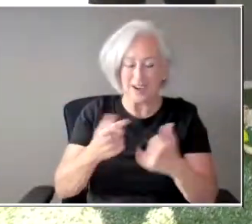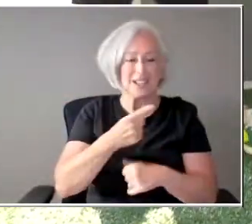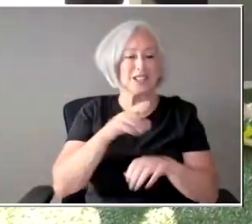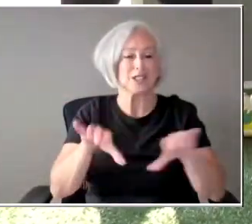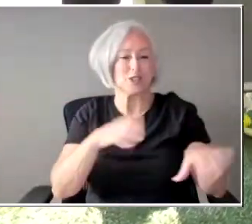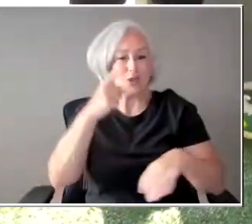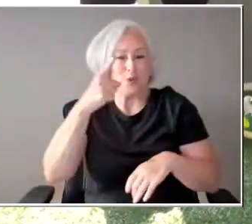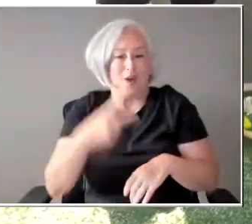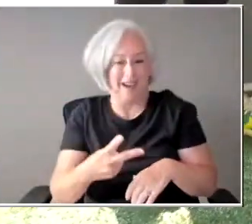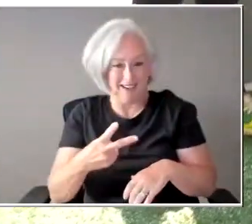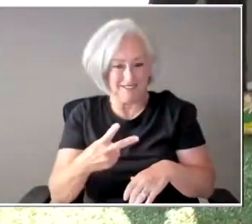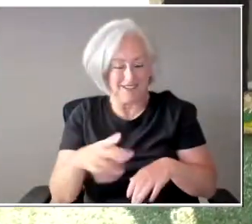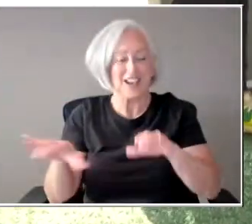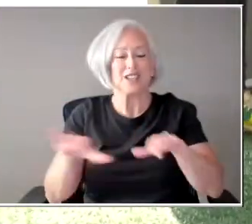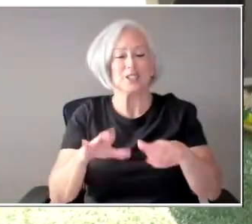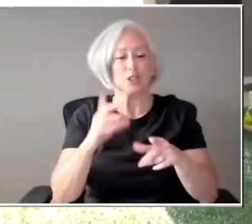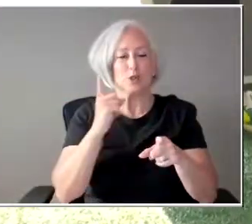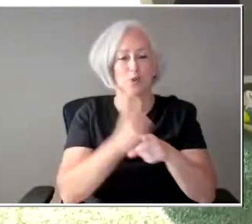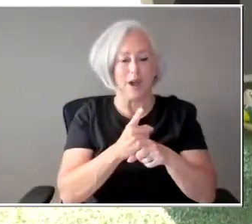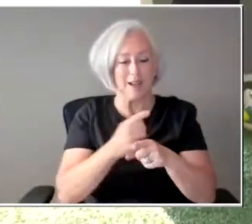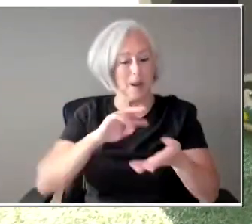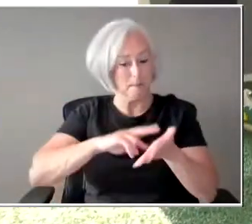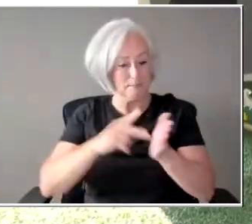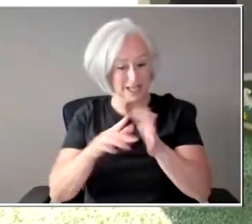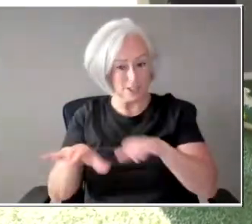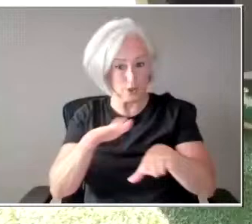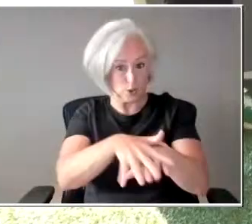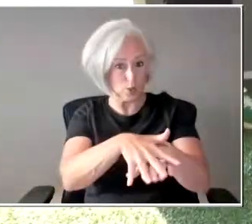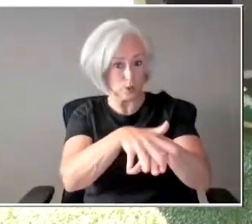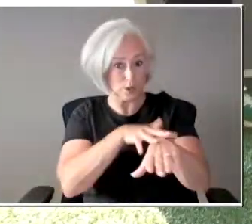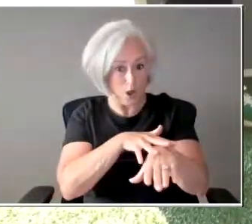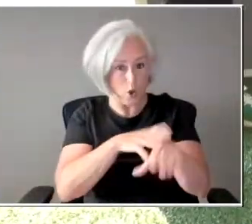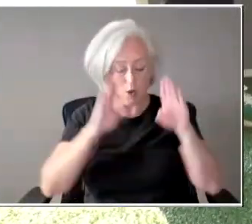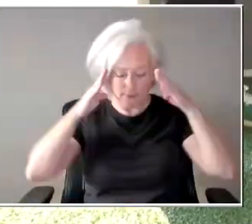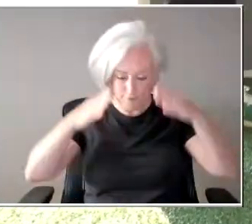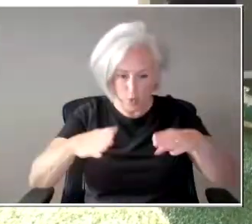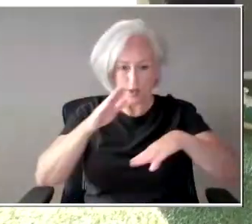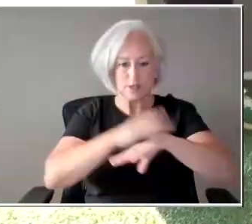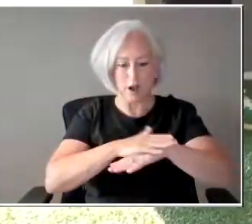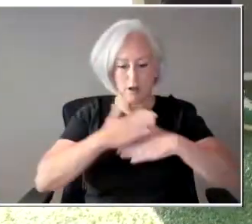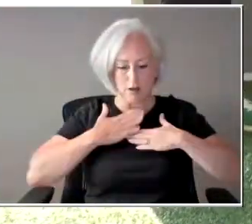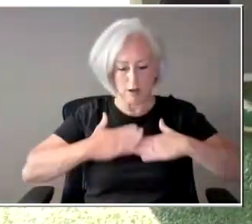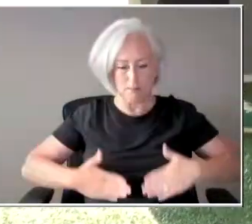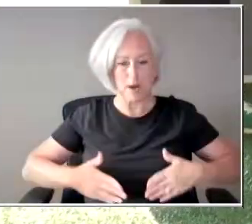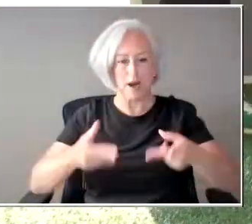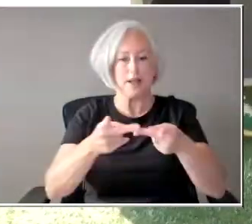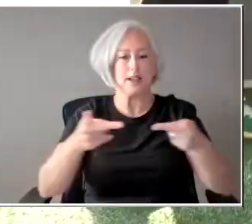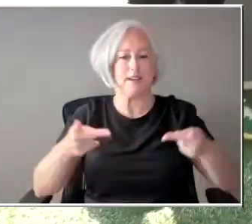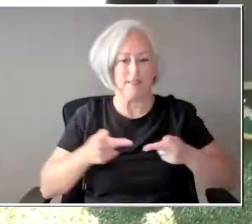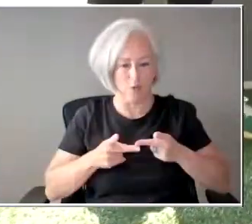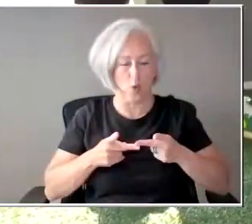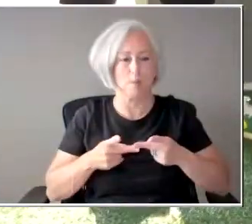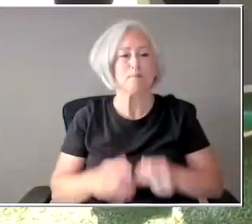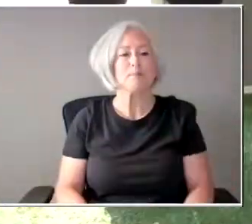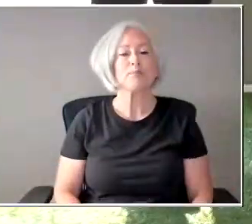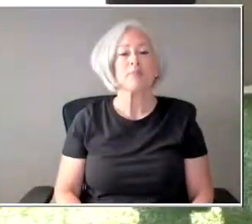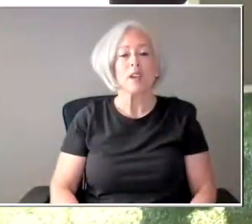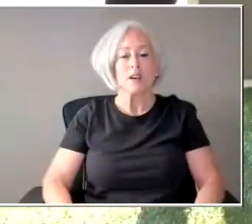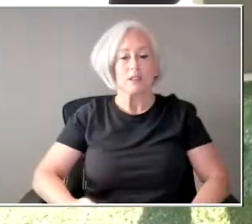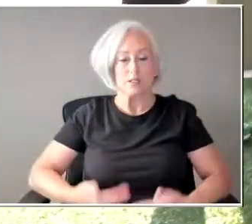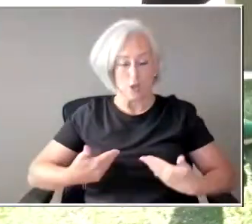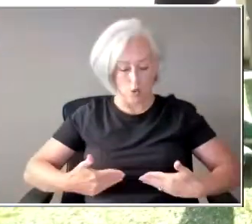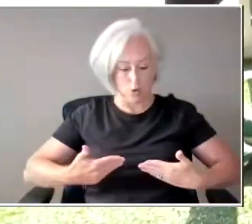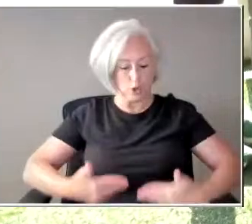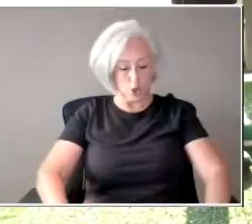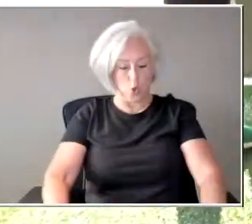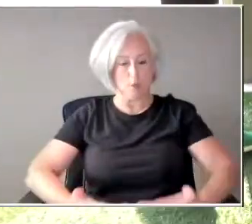slow them down, focus on the form. Okay. Yep, perfect. All right, so lower body, upper body, abs. Now what? Yep, now